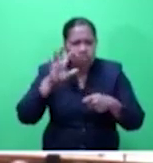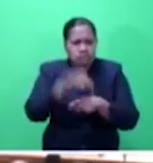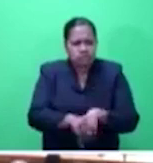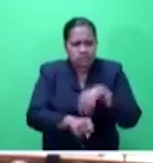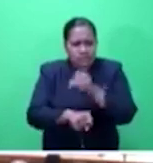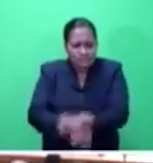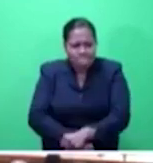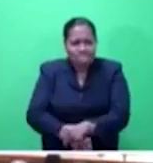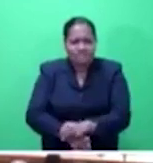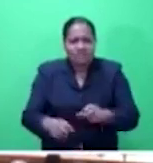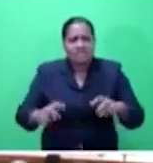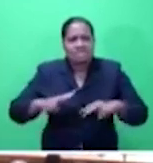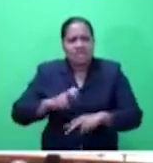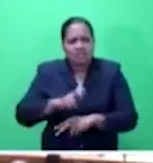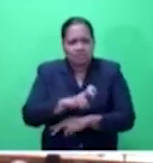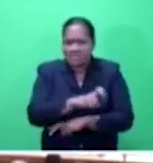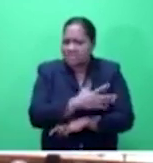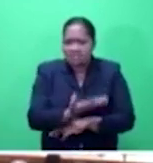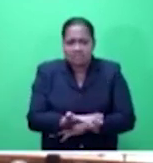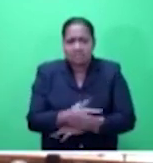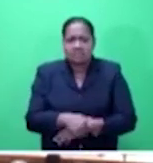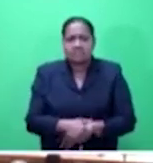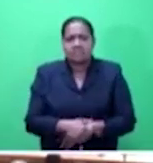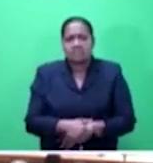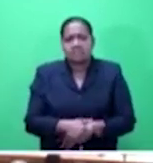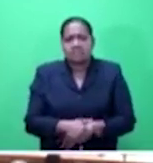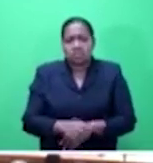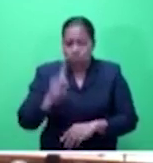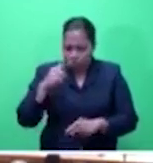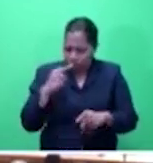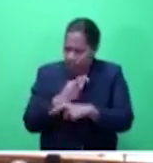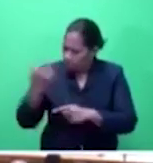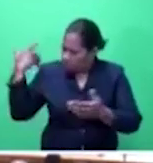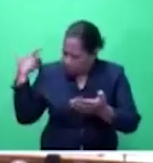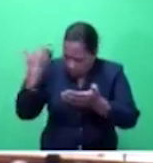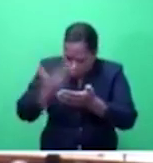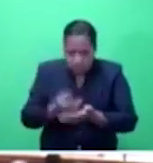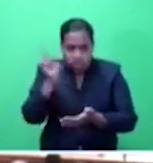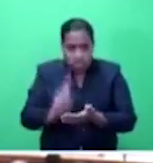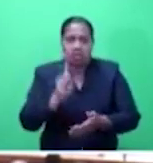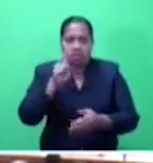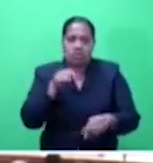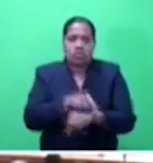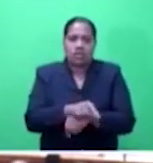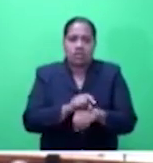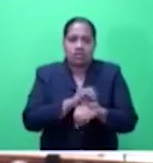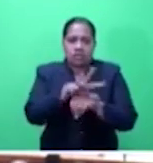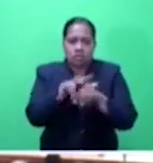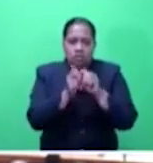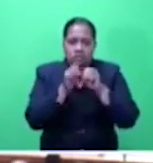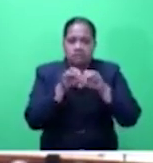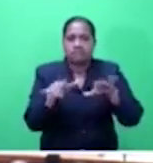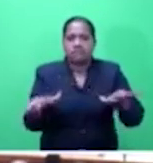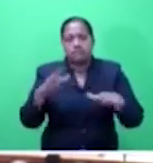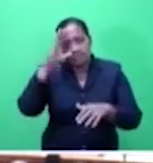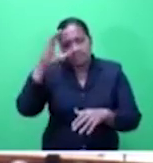COVID-19 has been present in Fiji for exactly 1 week as of today, with 5 Fijians with COVID-19 in the country.